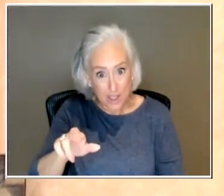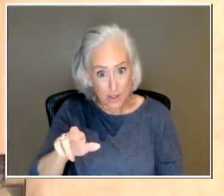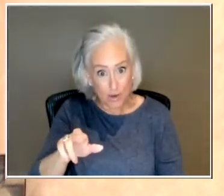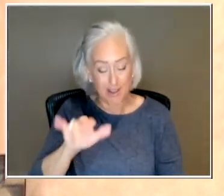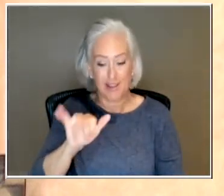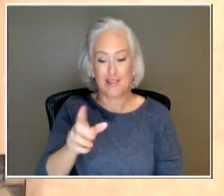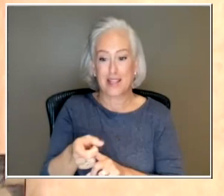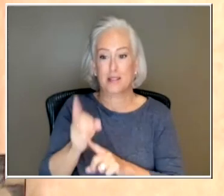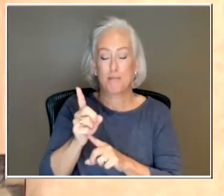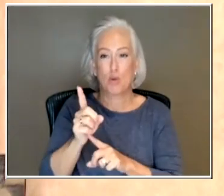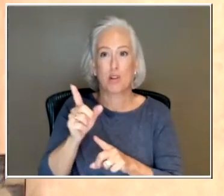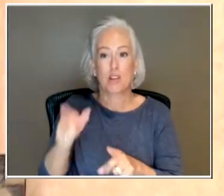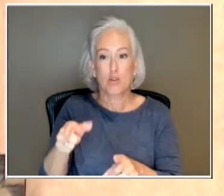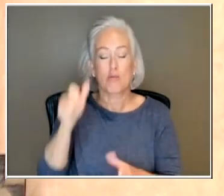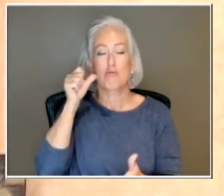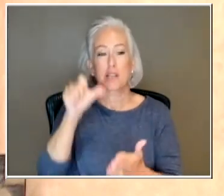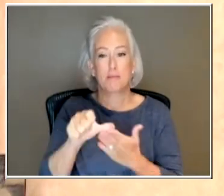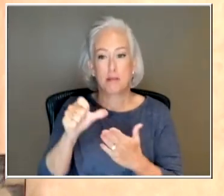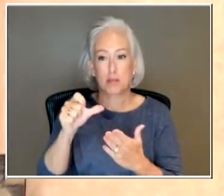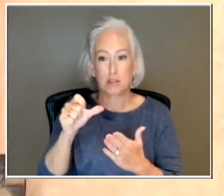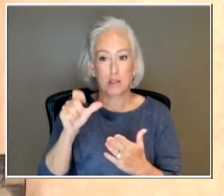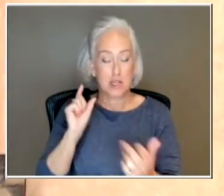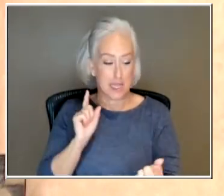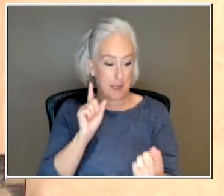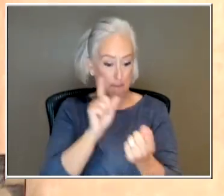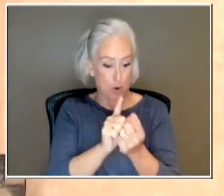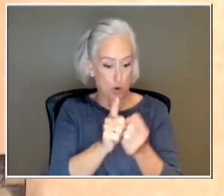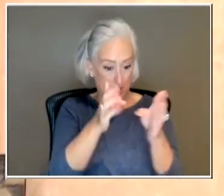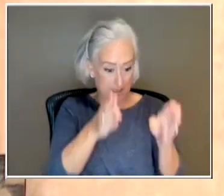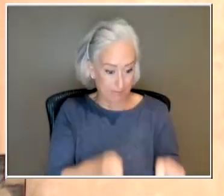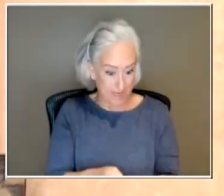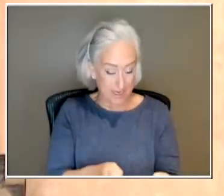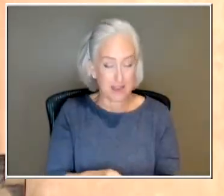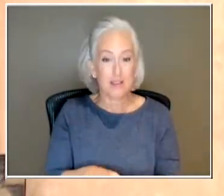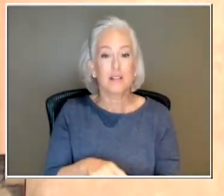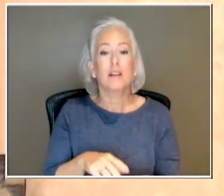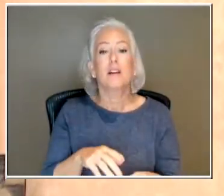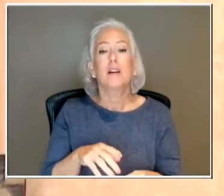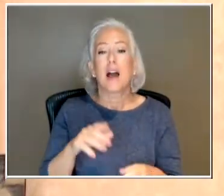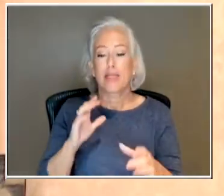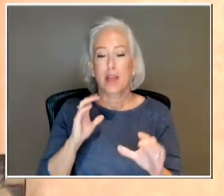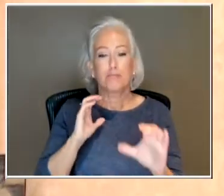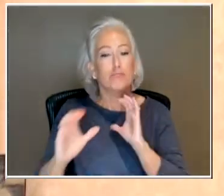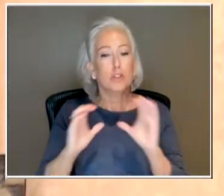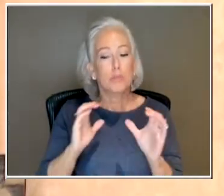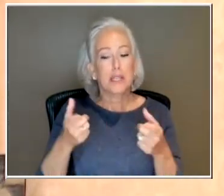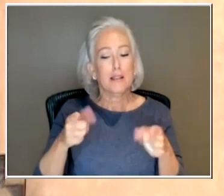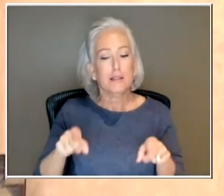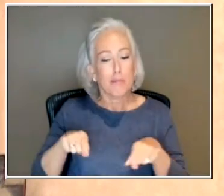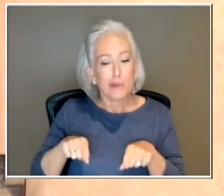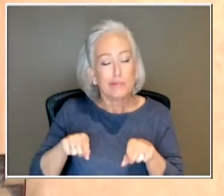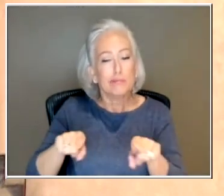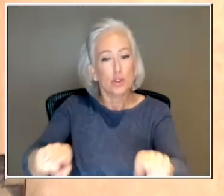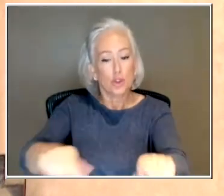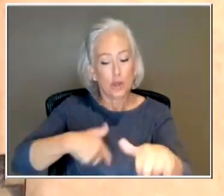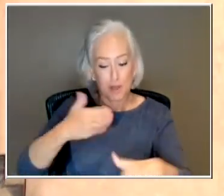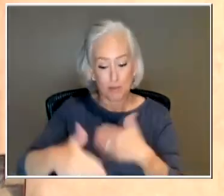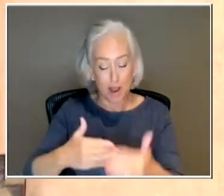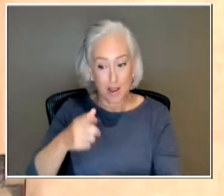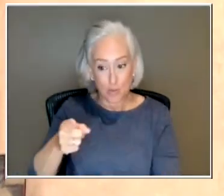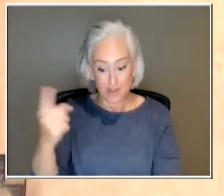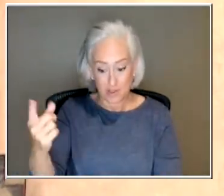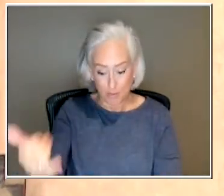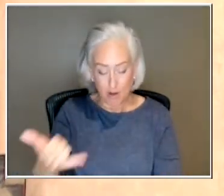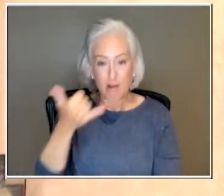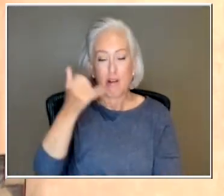that you have along the route, meeting you in person, first conversations we had along the line. But, when you get the word that you have cancer,